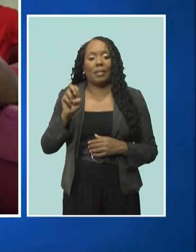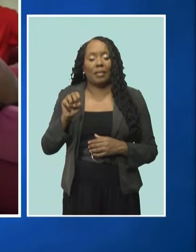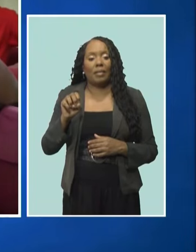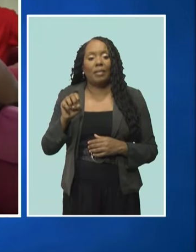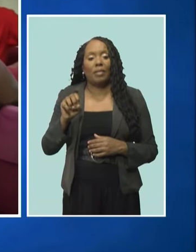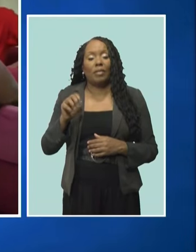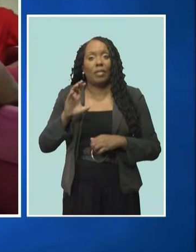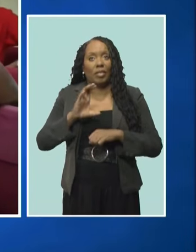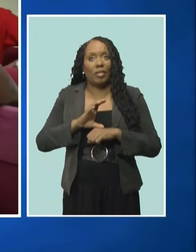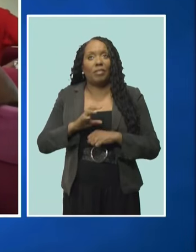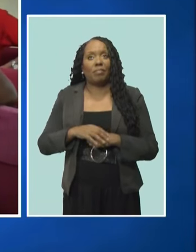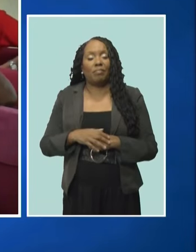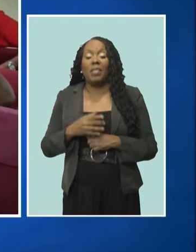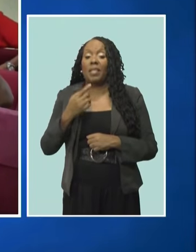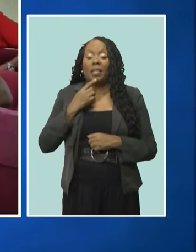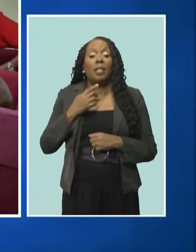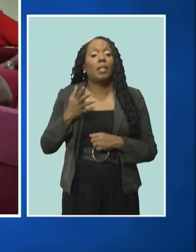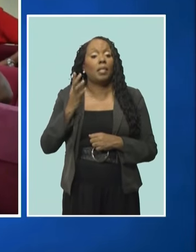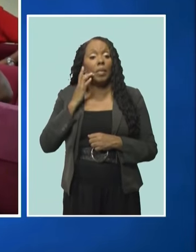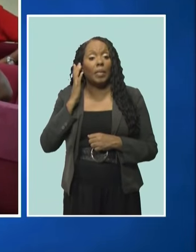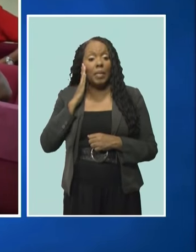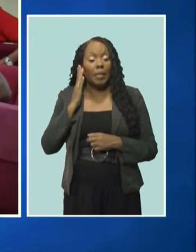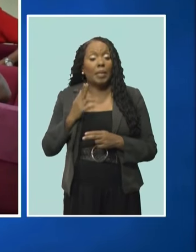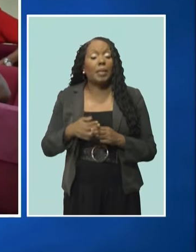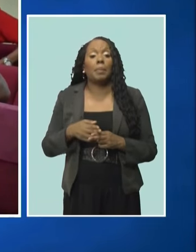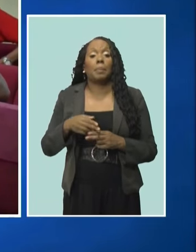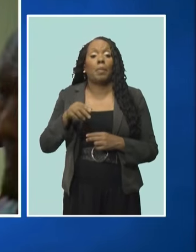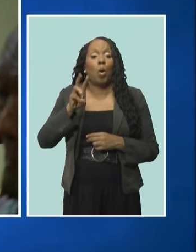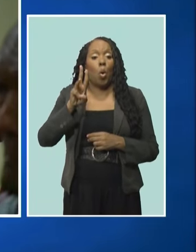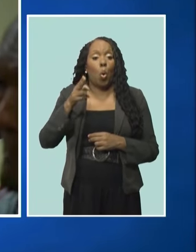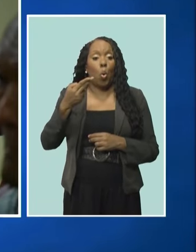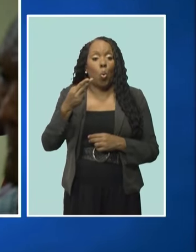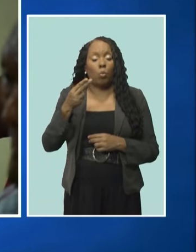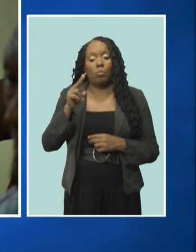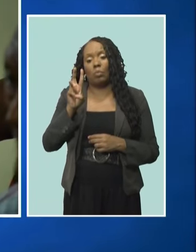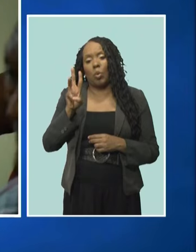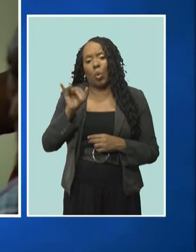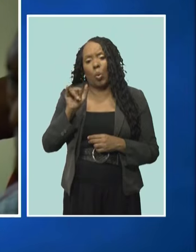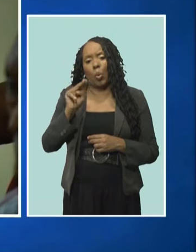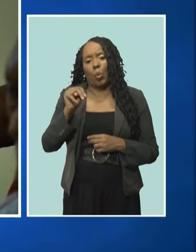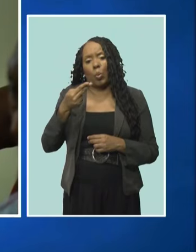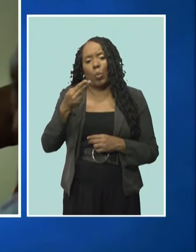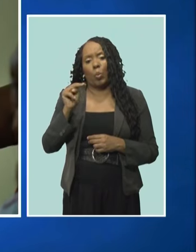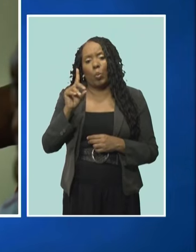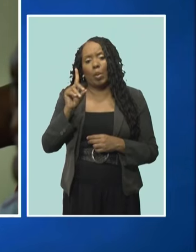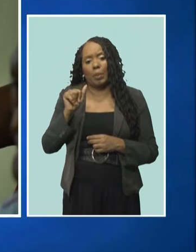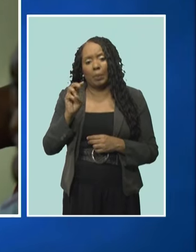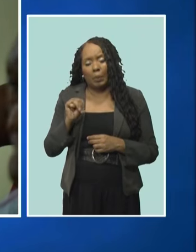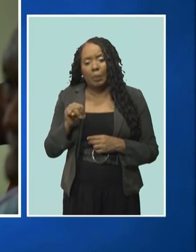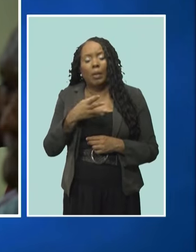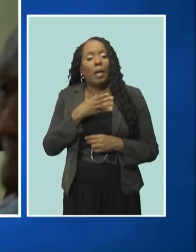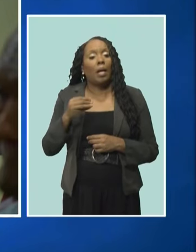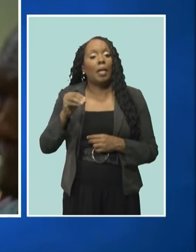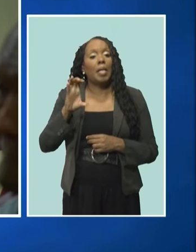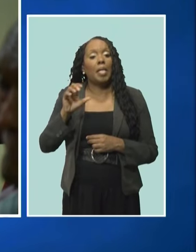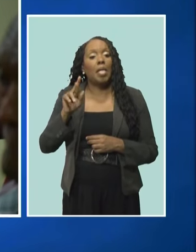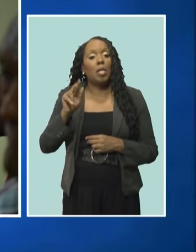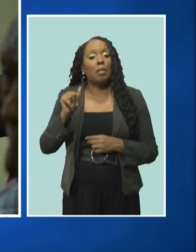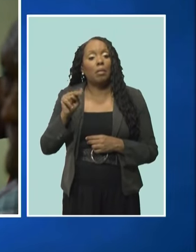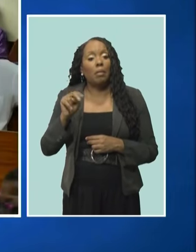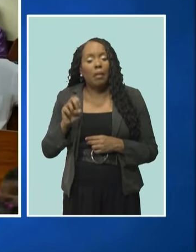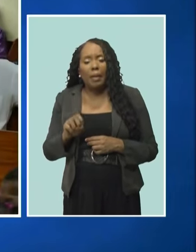Wyndham Samlord's Castle and the presence of Crane Hotel, villas and Airbnb properties, Fall Bay Beach is